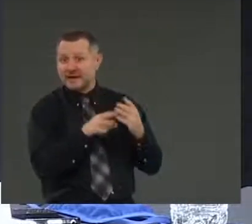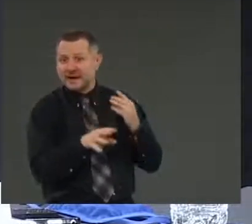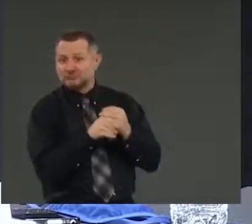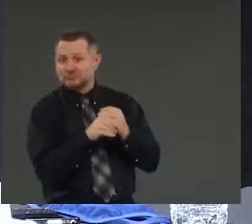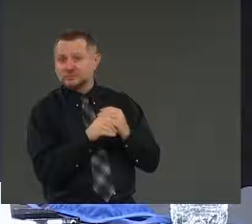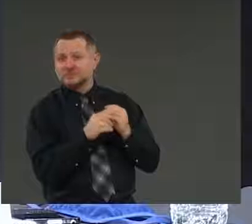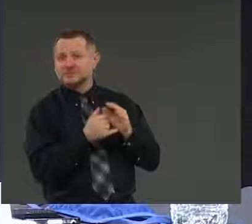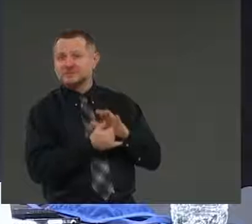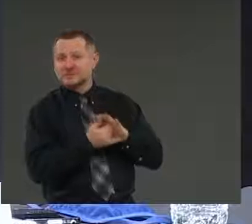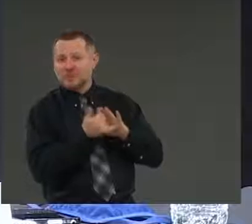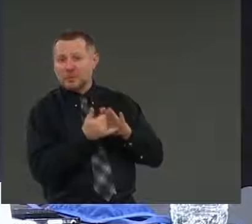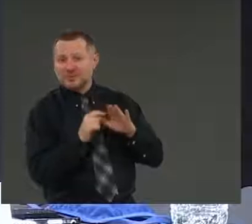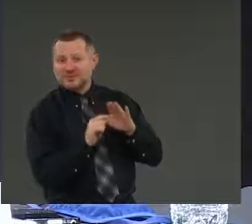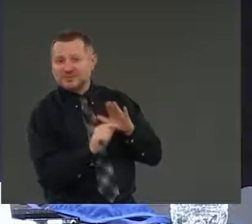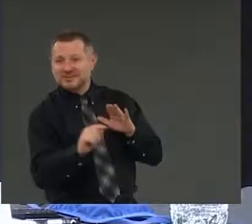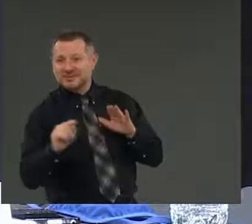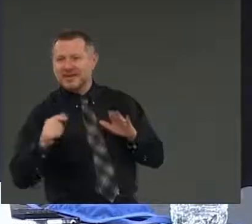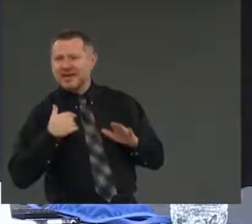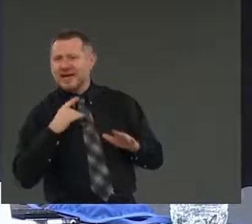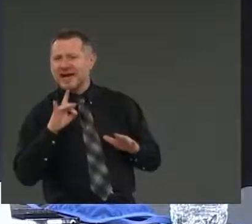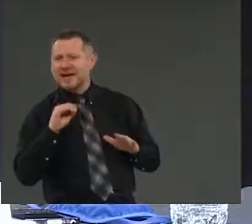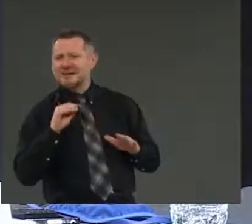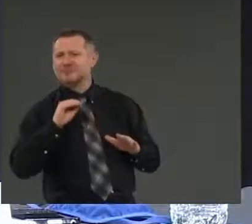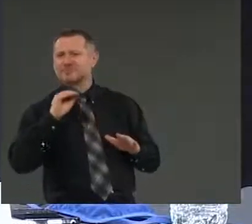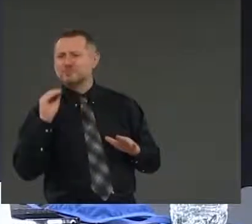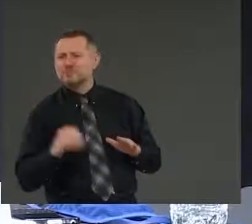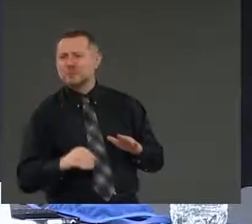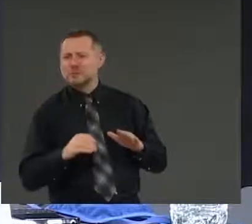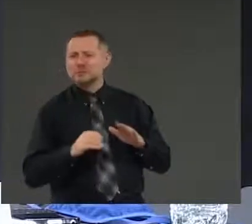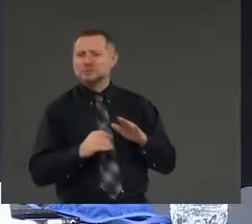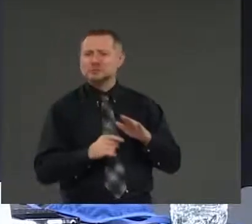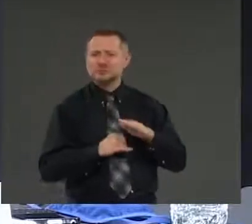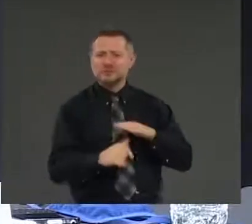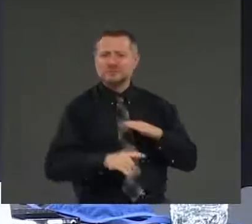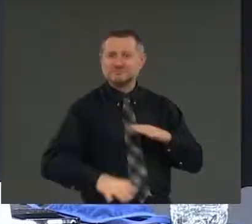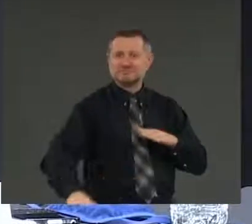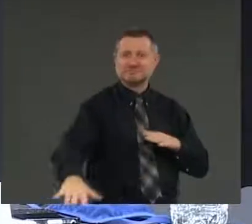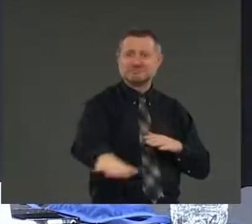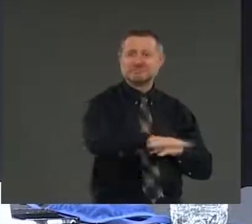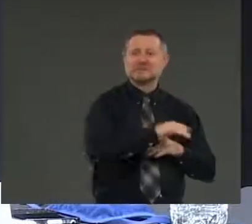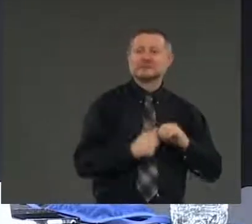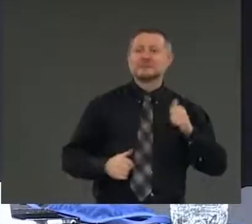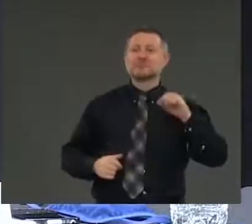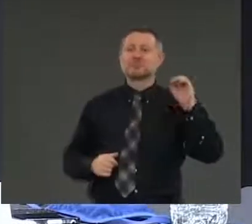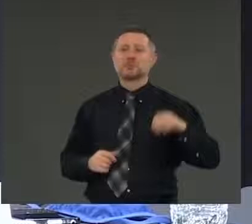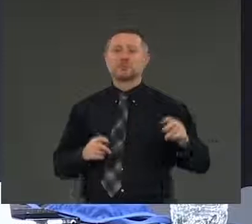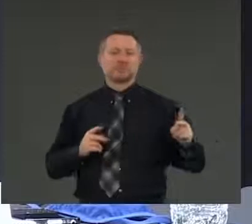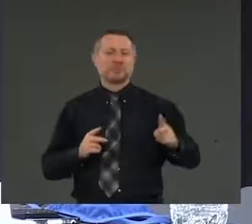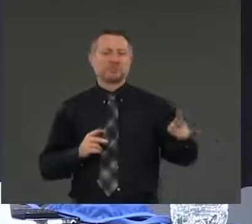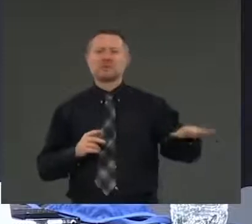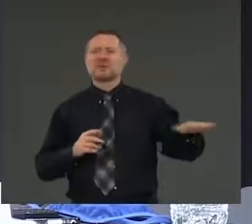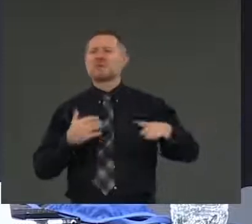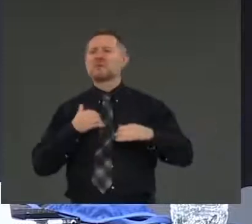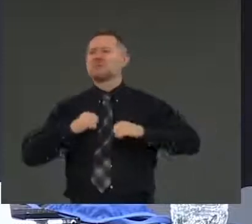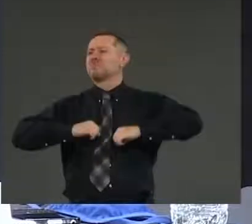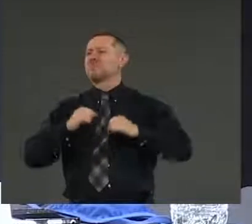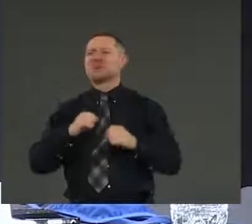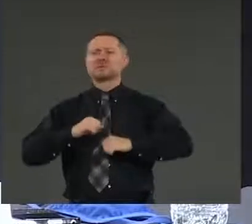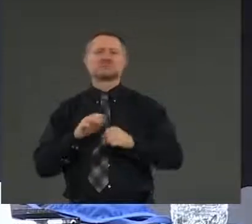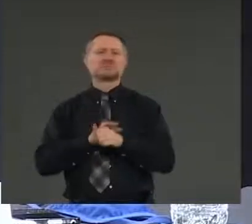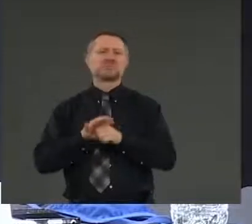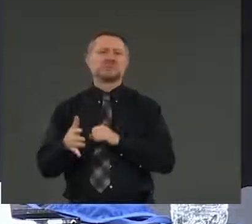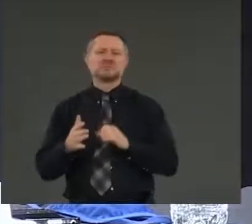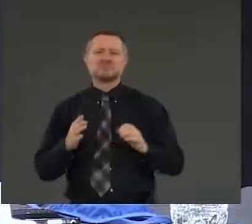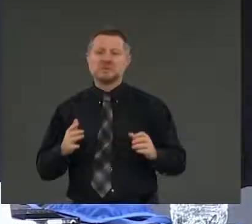at close to 80% of service with only 10% of the ridership. So as you go into